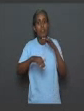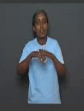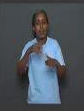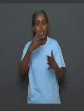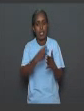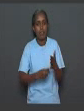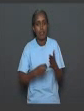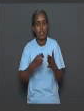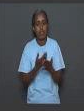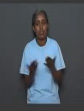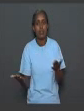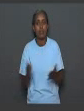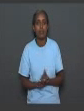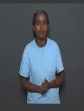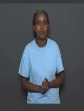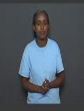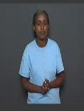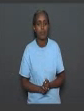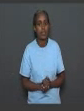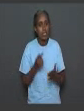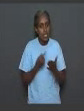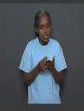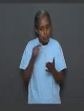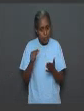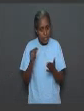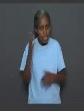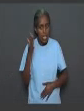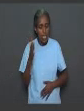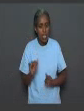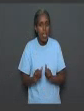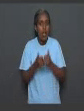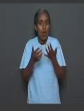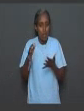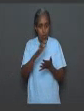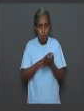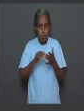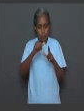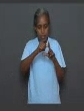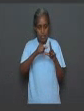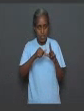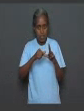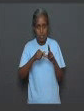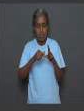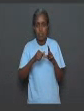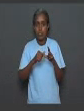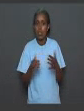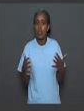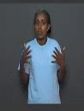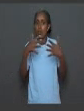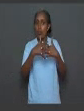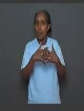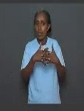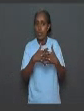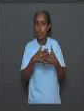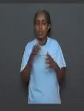event. It's a bit like how a complementary angle combines with an